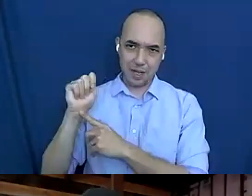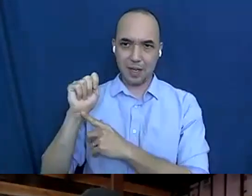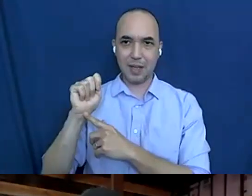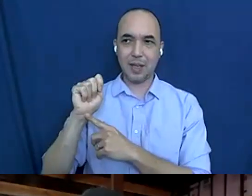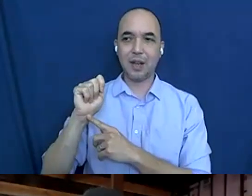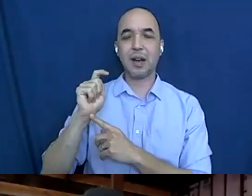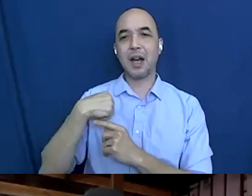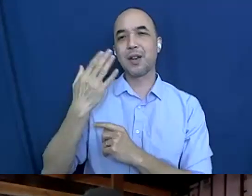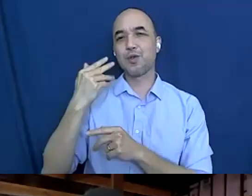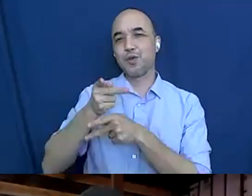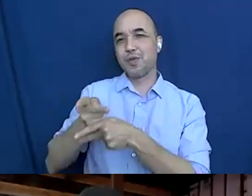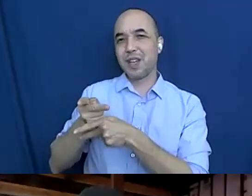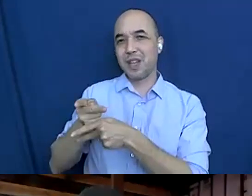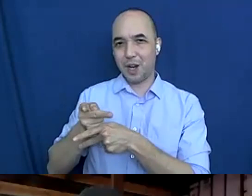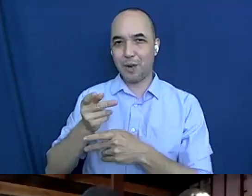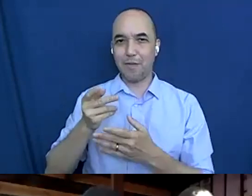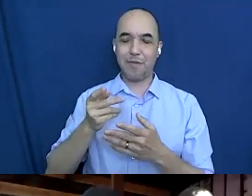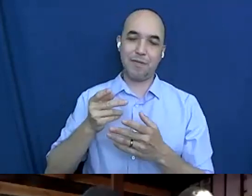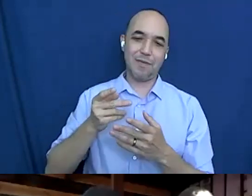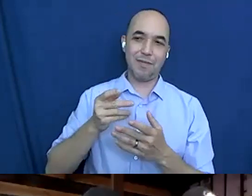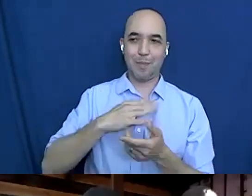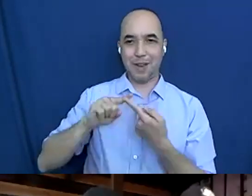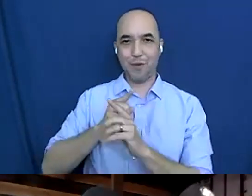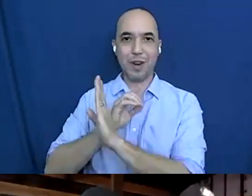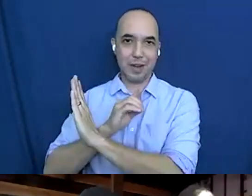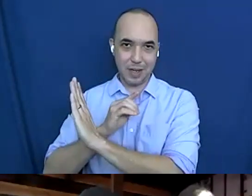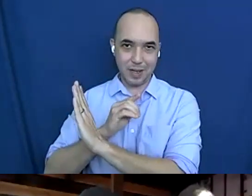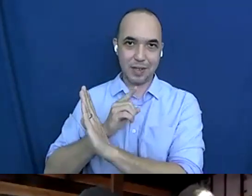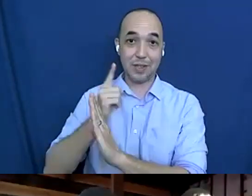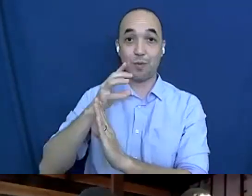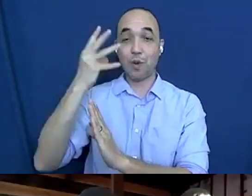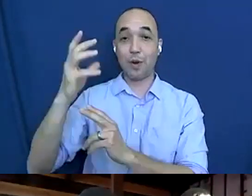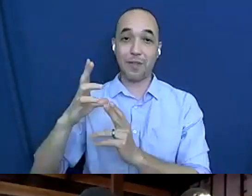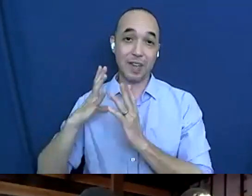house sit for, or have me babysit when he was out of town, and he would just perch on my